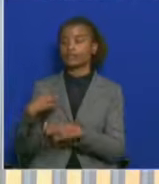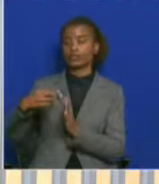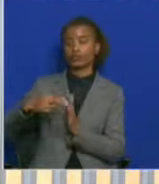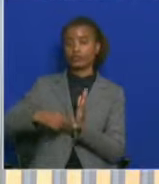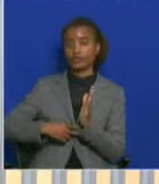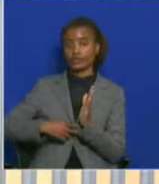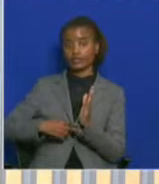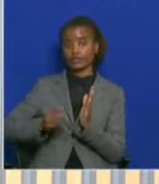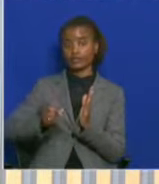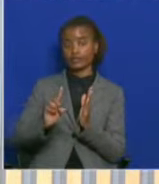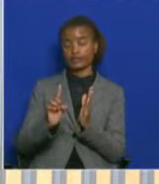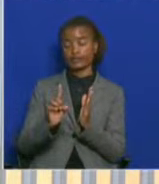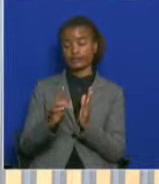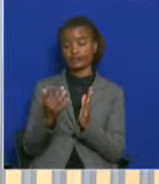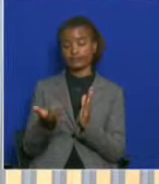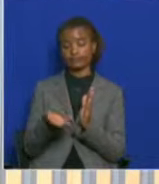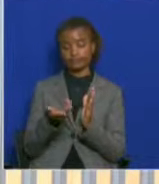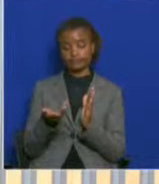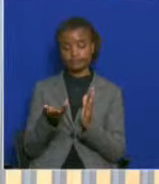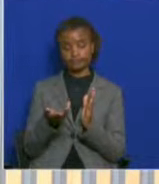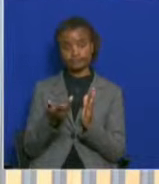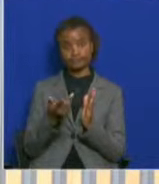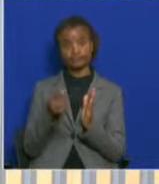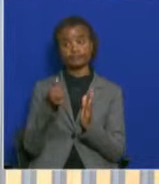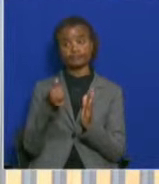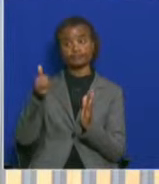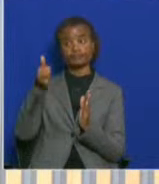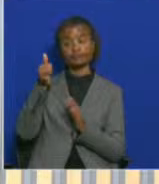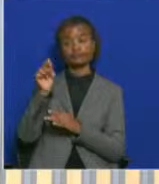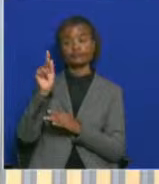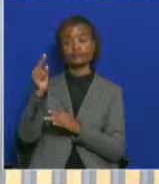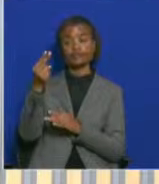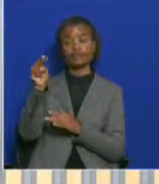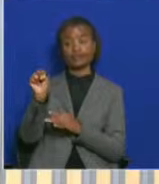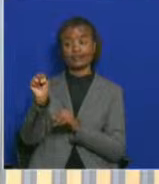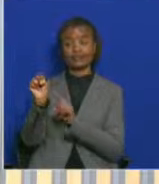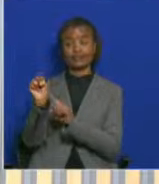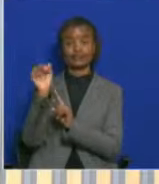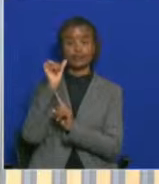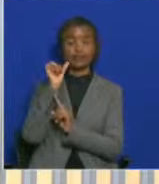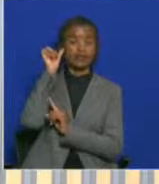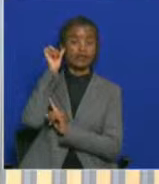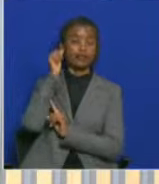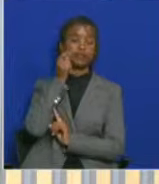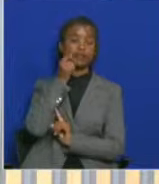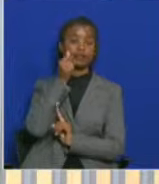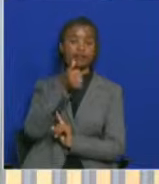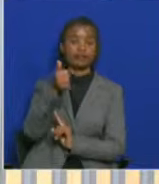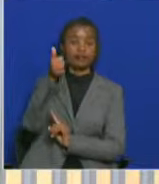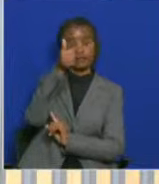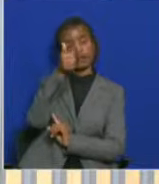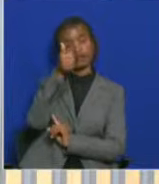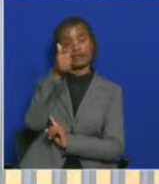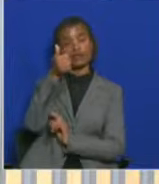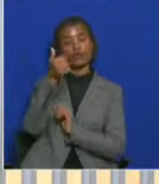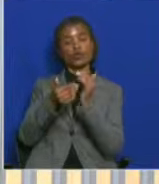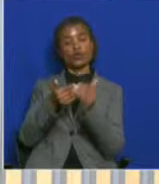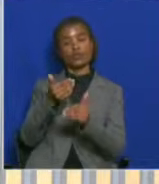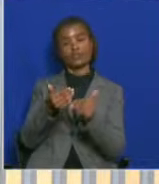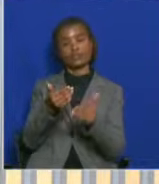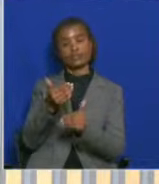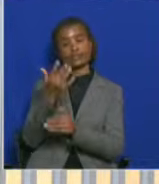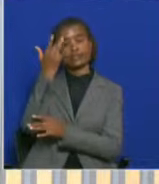that Major General Khan is an adult male, head of operational intelligence support at crime